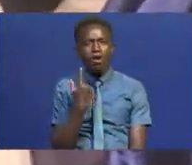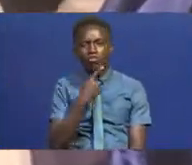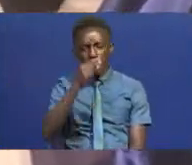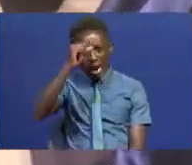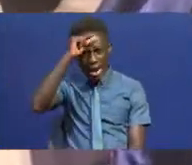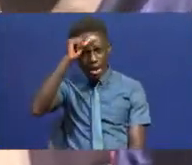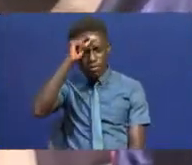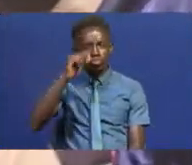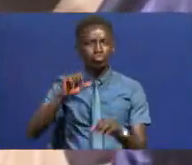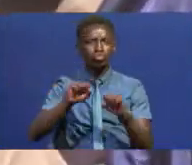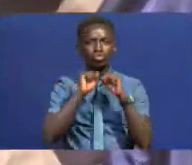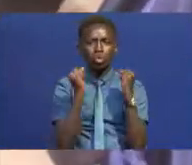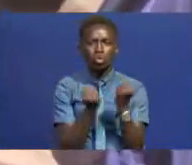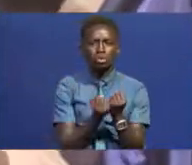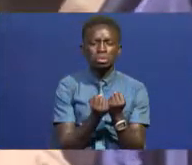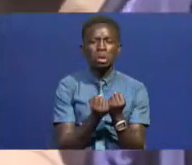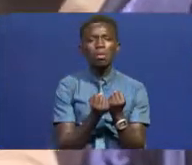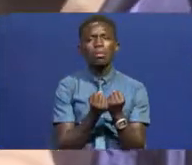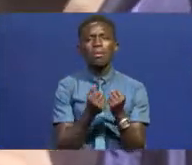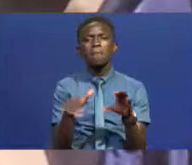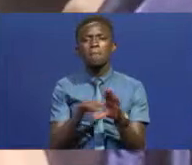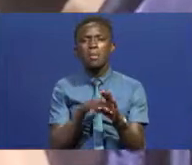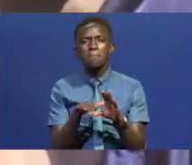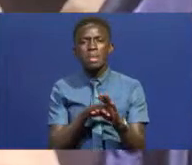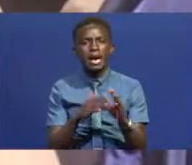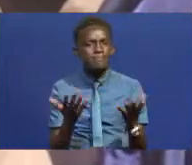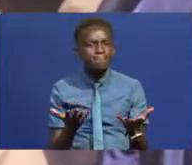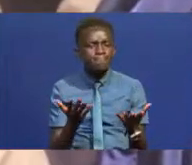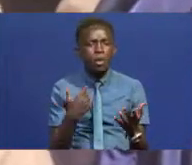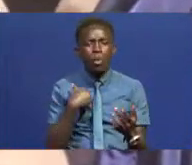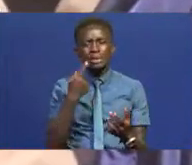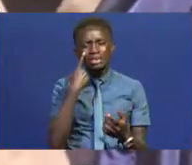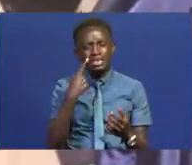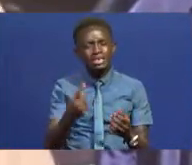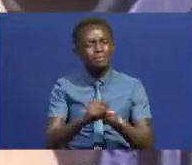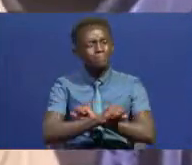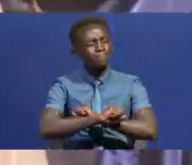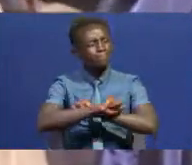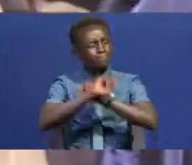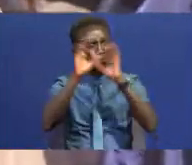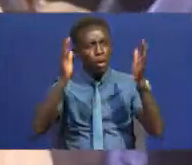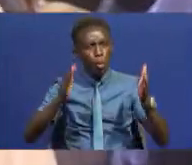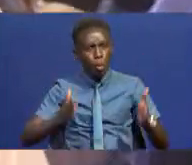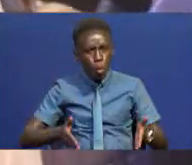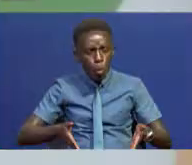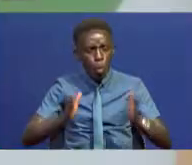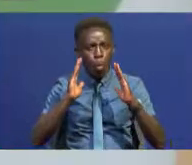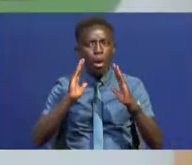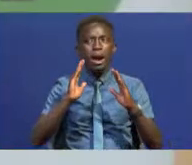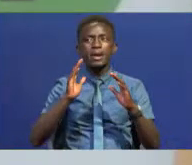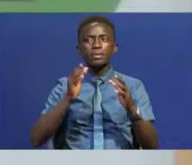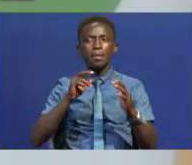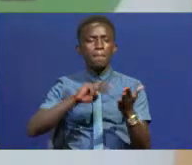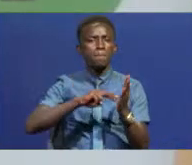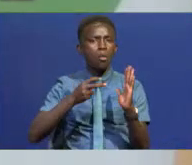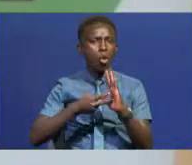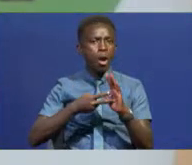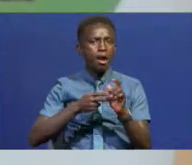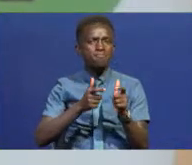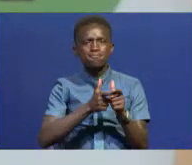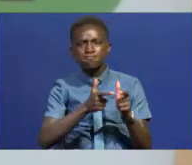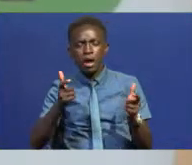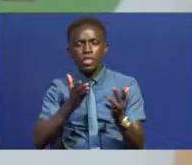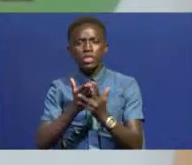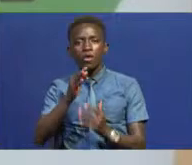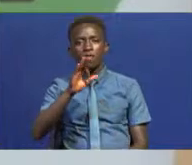to see a very clear way of identifying which projects are funded through Floka. Achola Simon, Prime